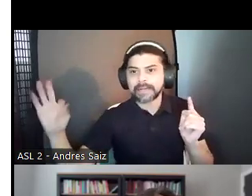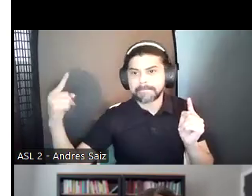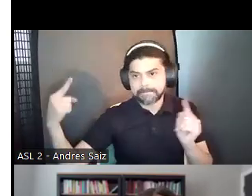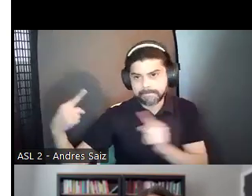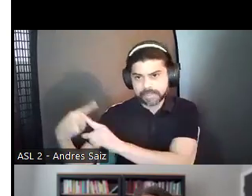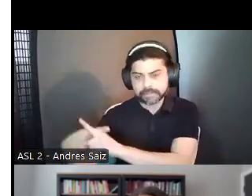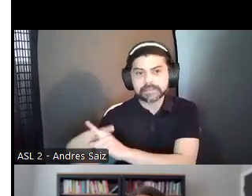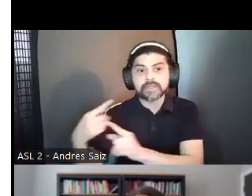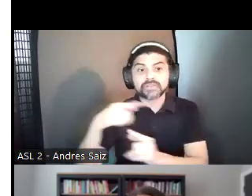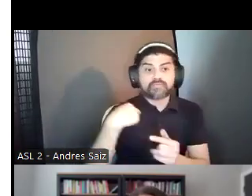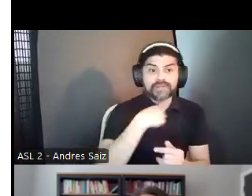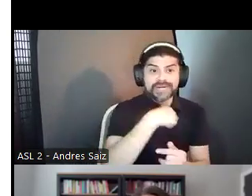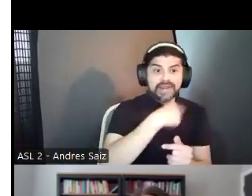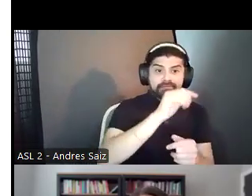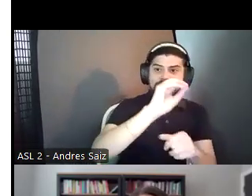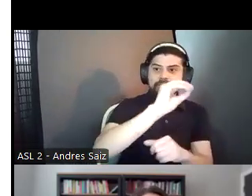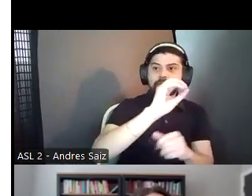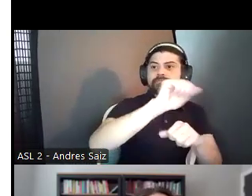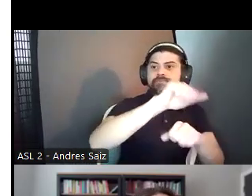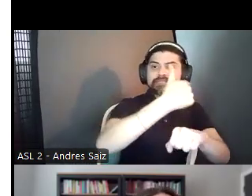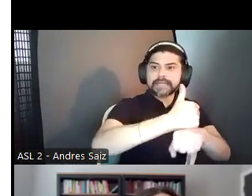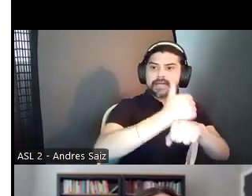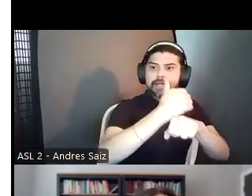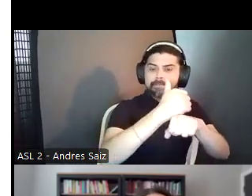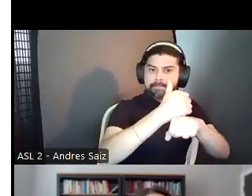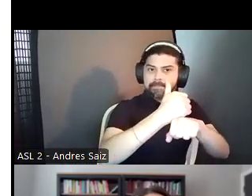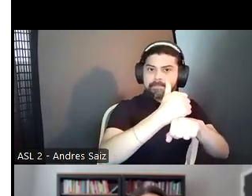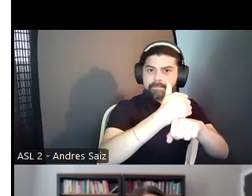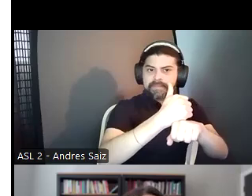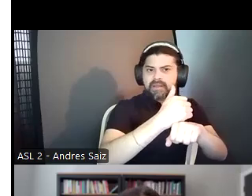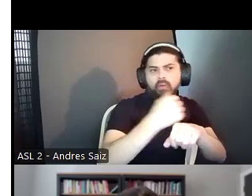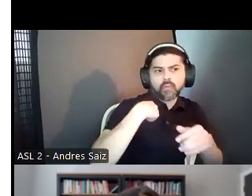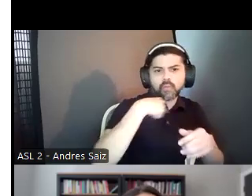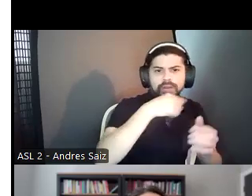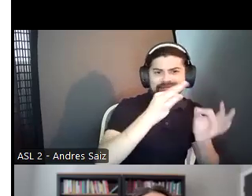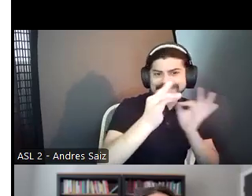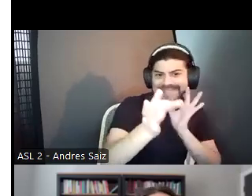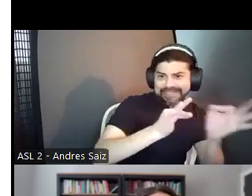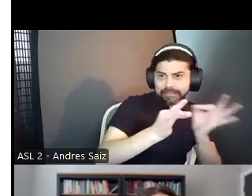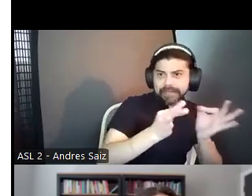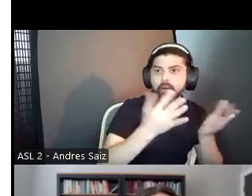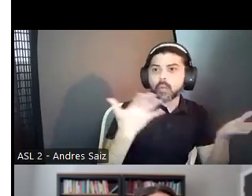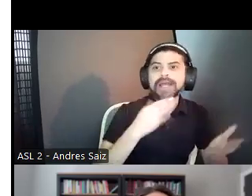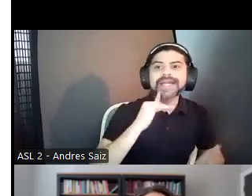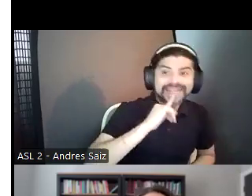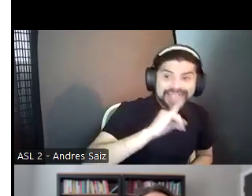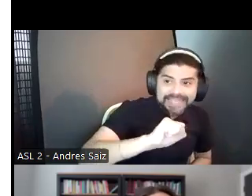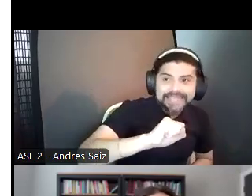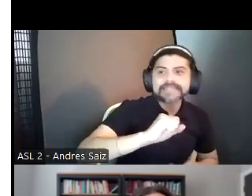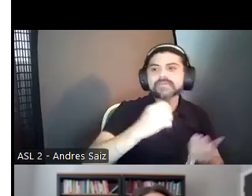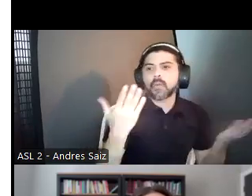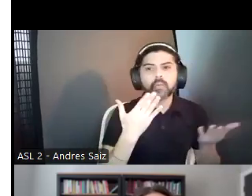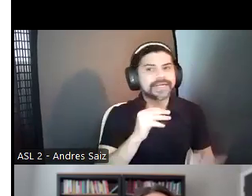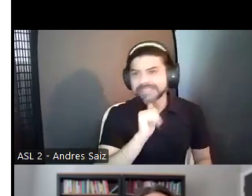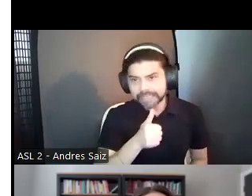project foundation, where we are defining what the evaluation is and what it isn't, finalizing our framework, and then completing